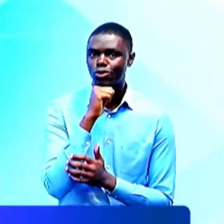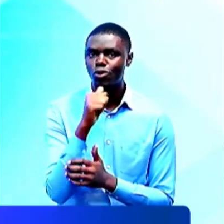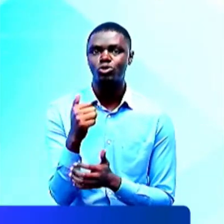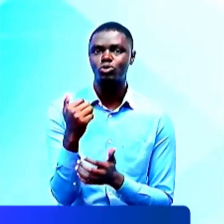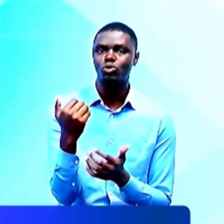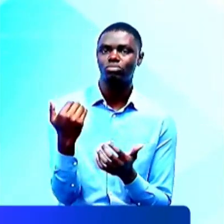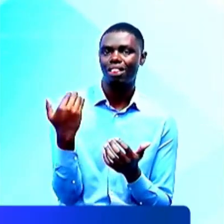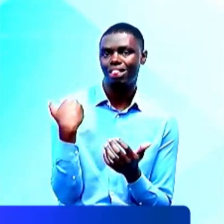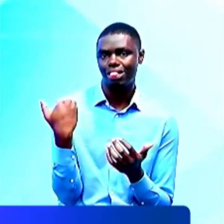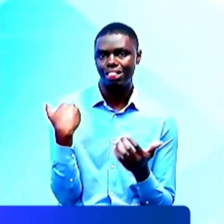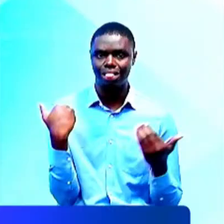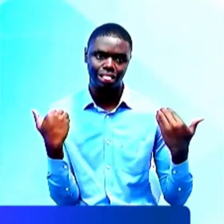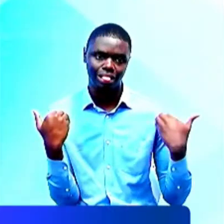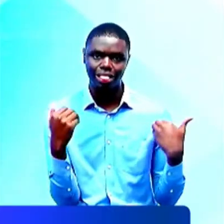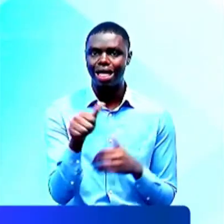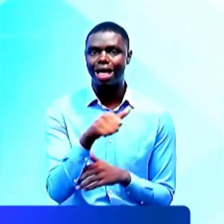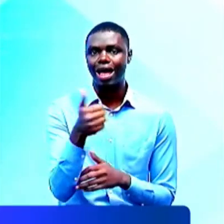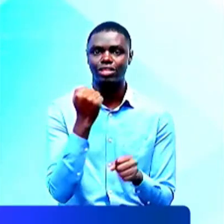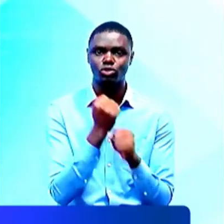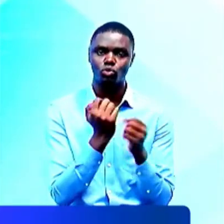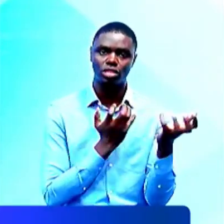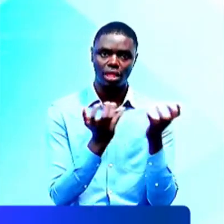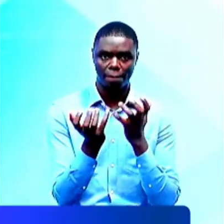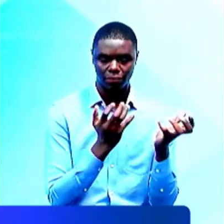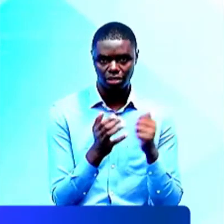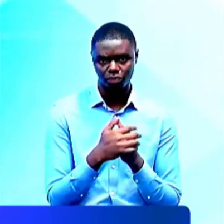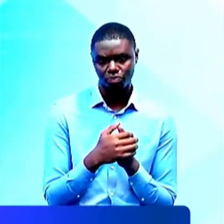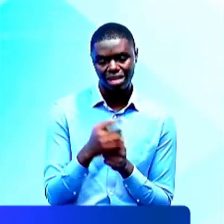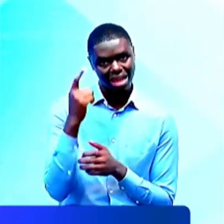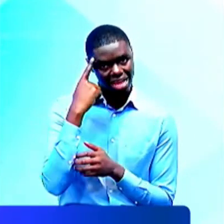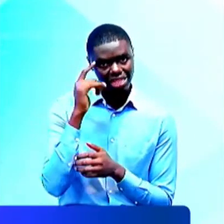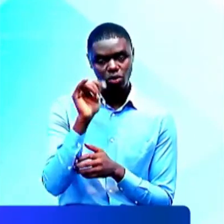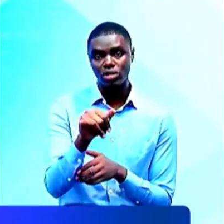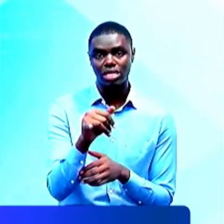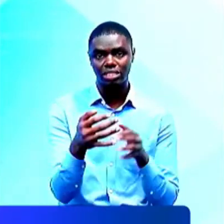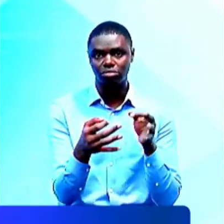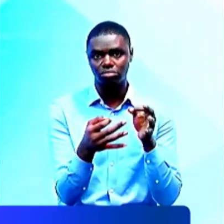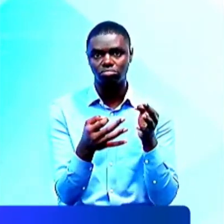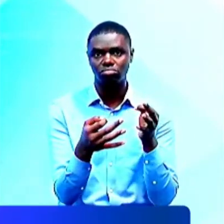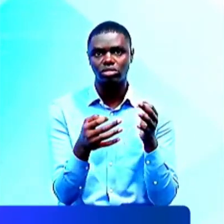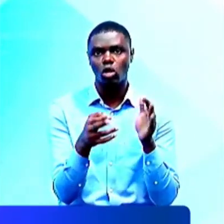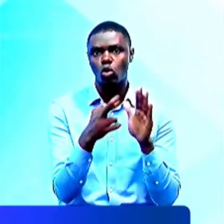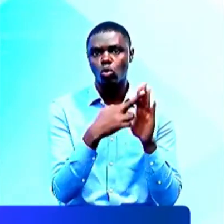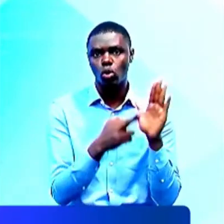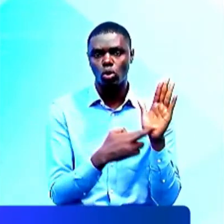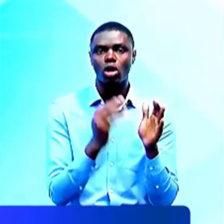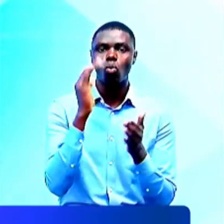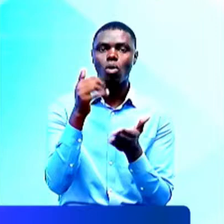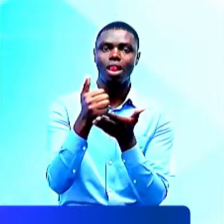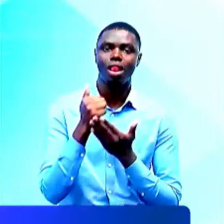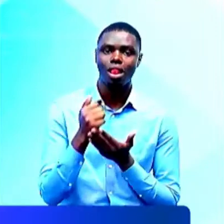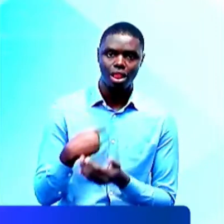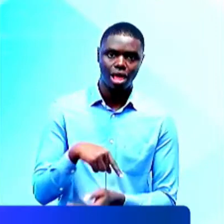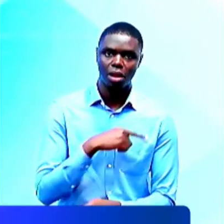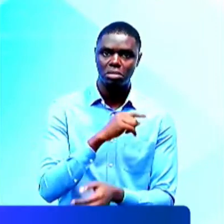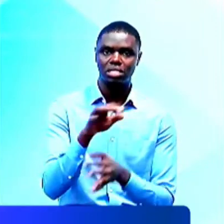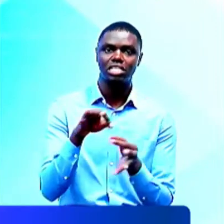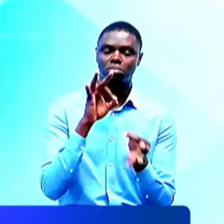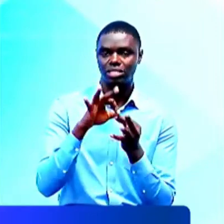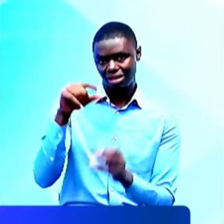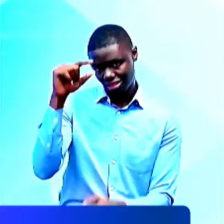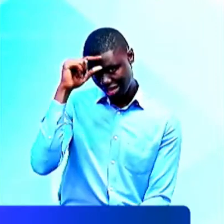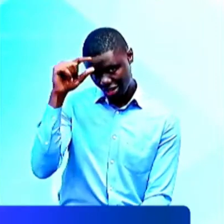disturb others who are doing their businesses. So I think with these measures put in place, it will help us, especially as a